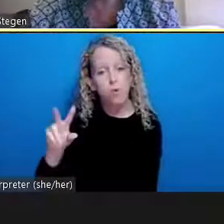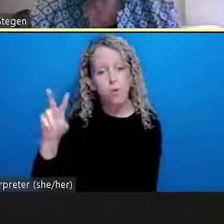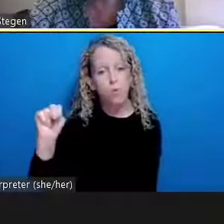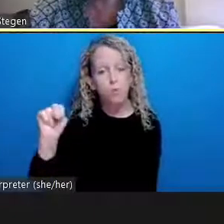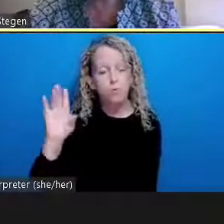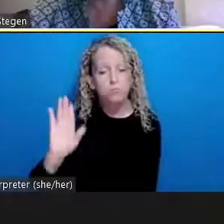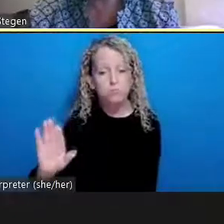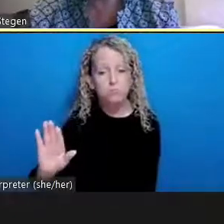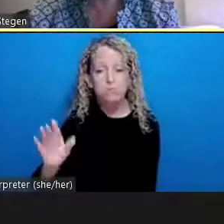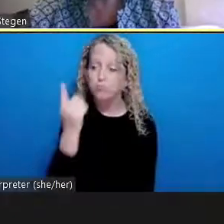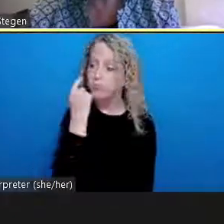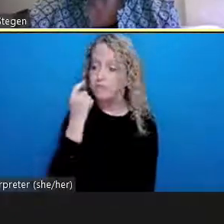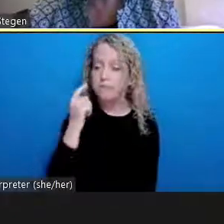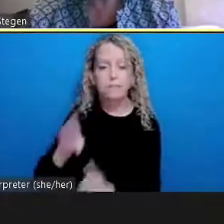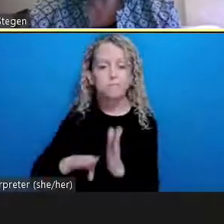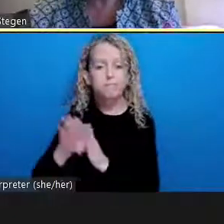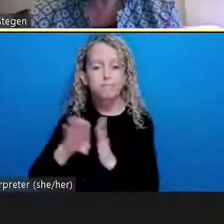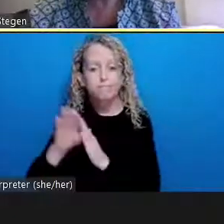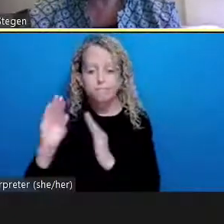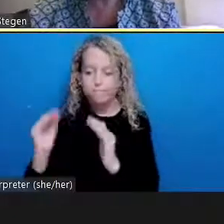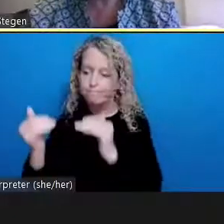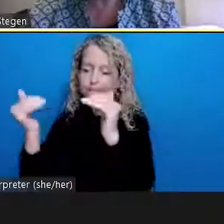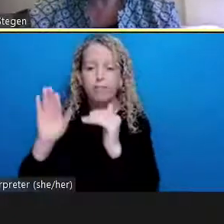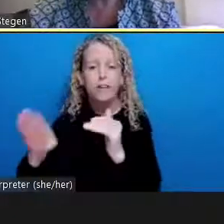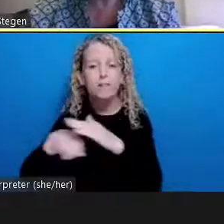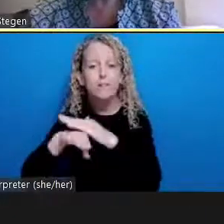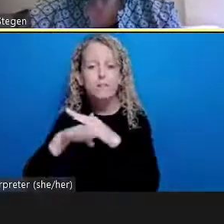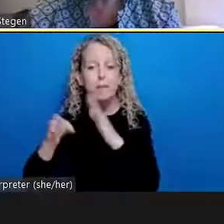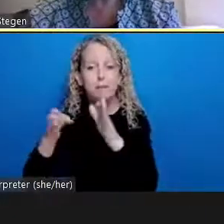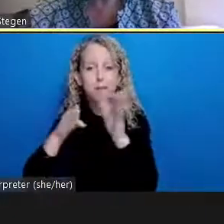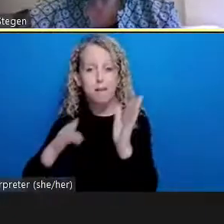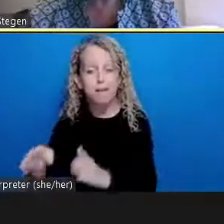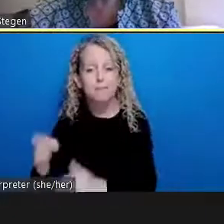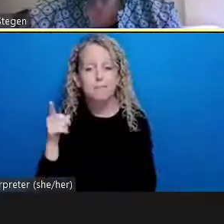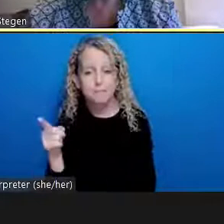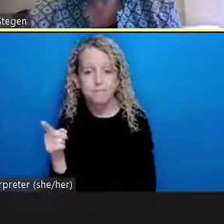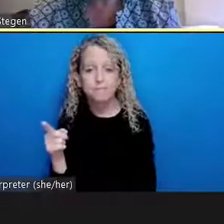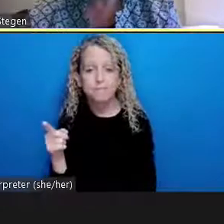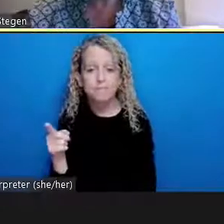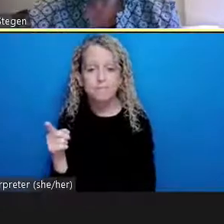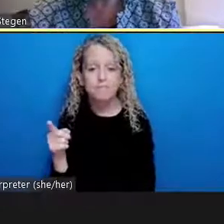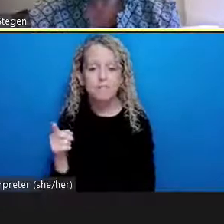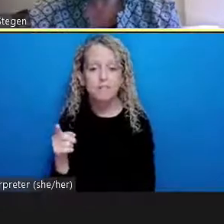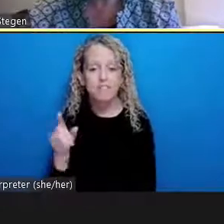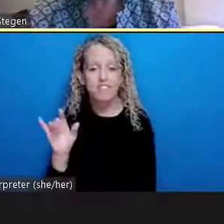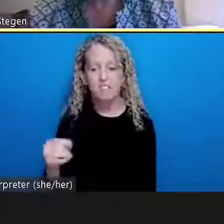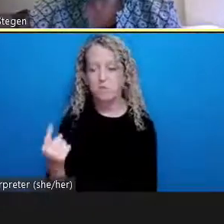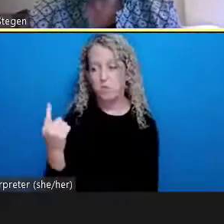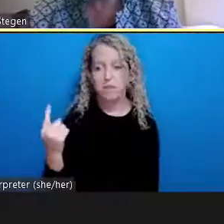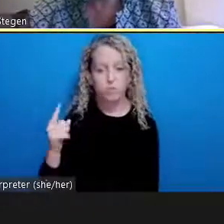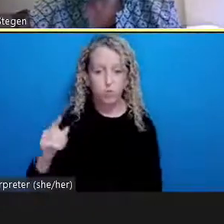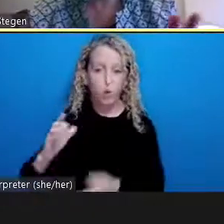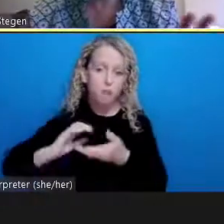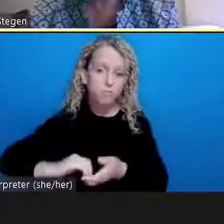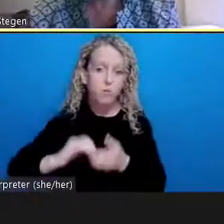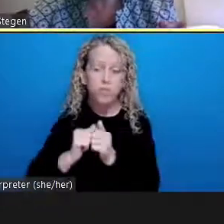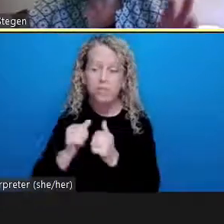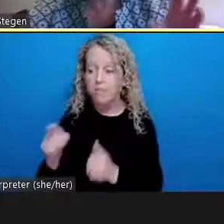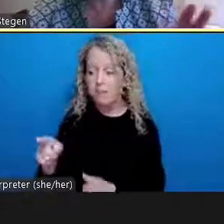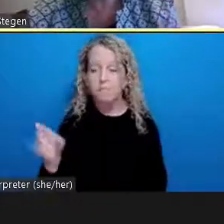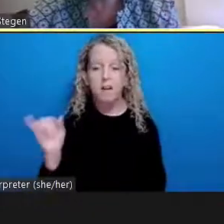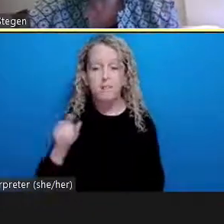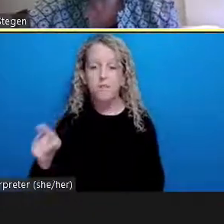their accessibility plan, and they would be prescribed, as I just mentioned. So a great resource of experts and